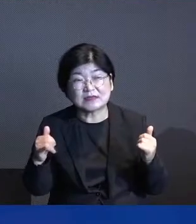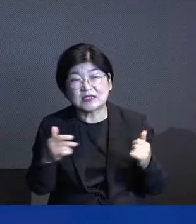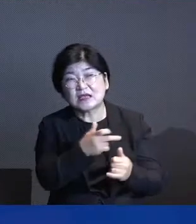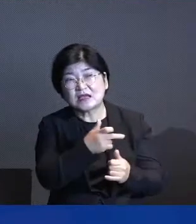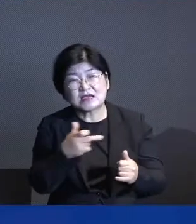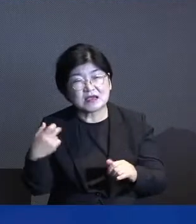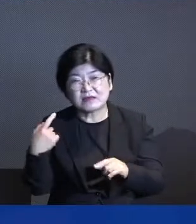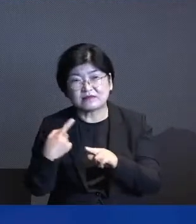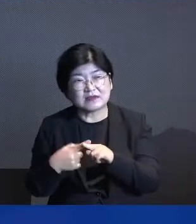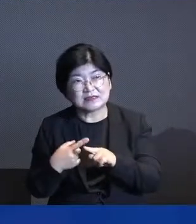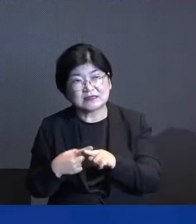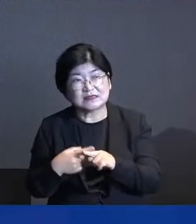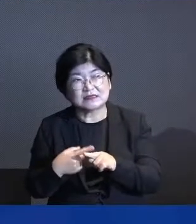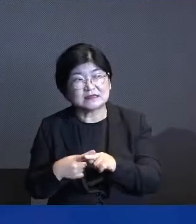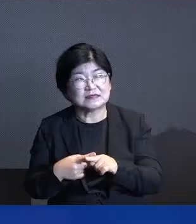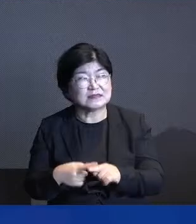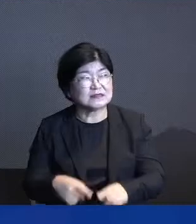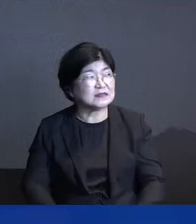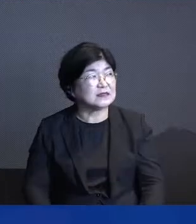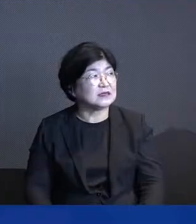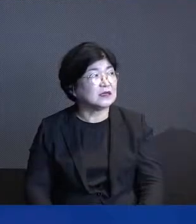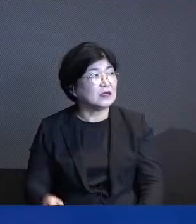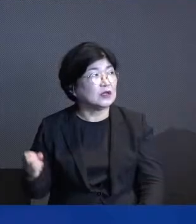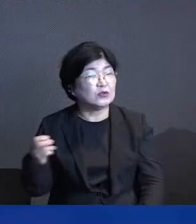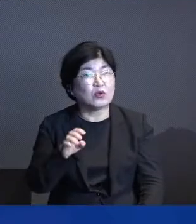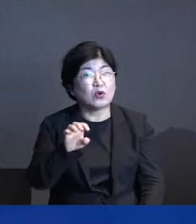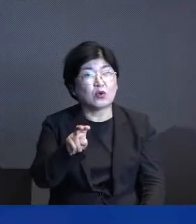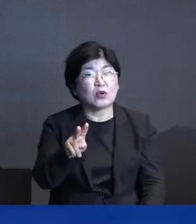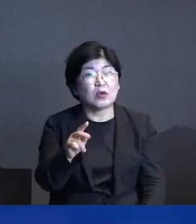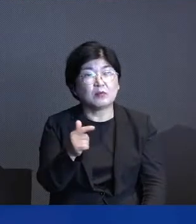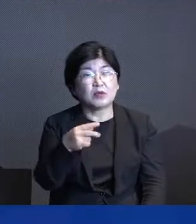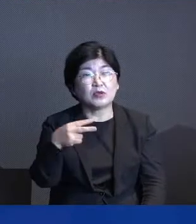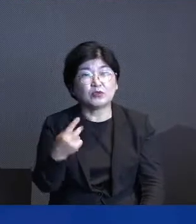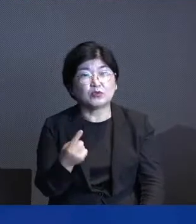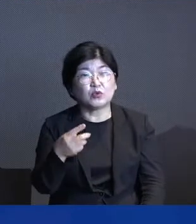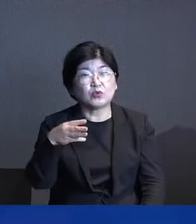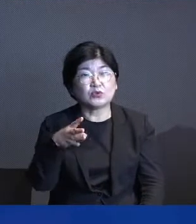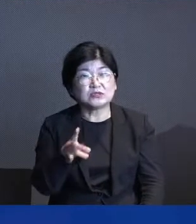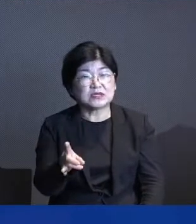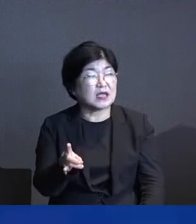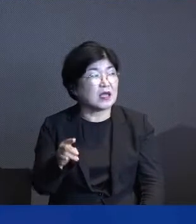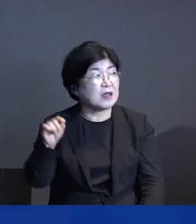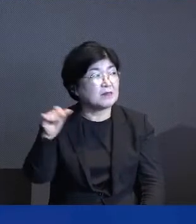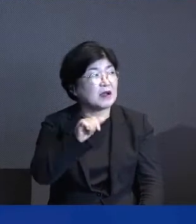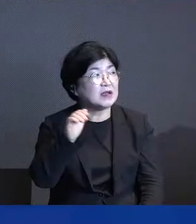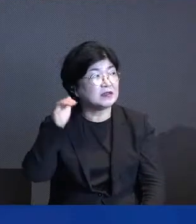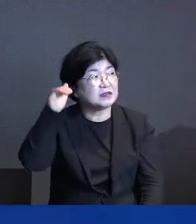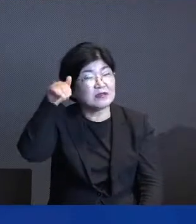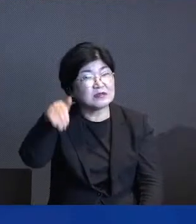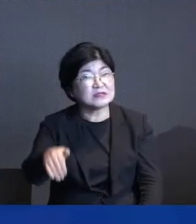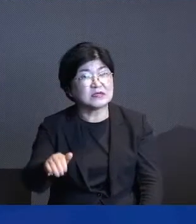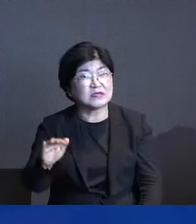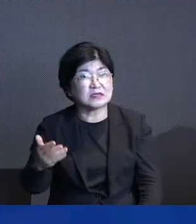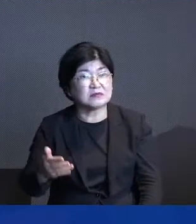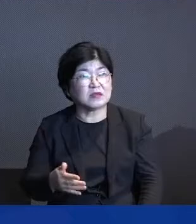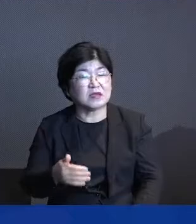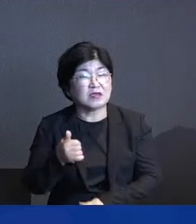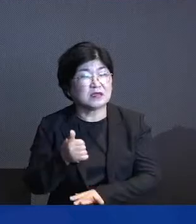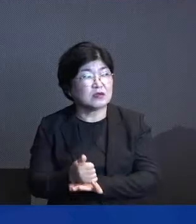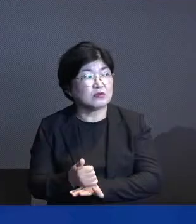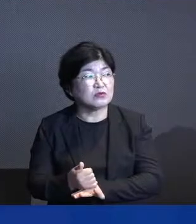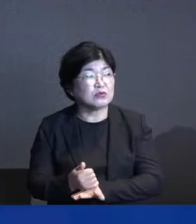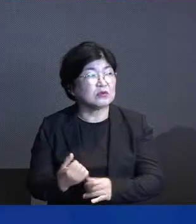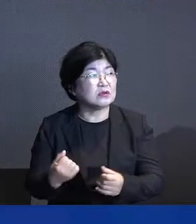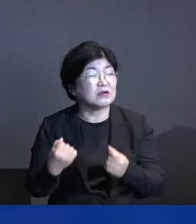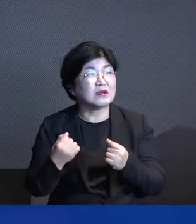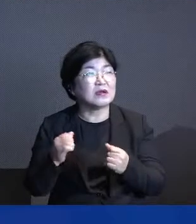volume or function and structure decreases fast. So we need to stay healthy in